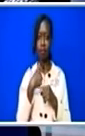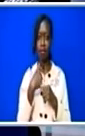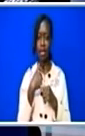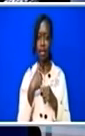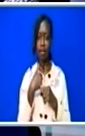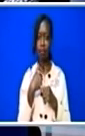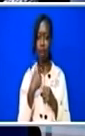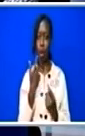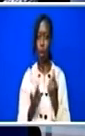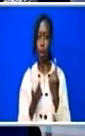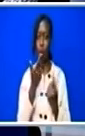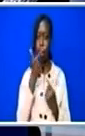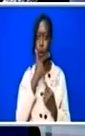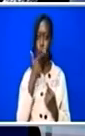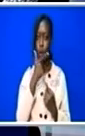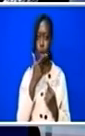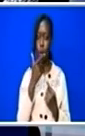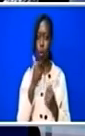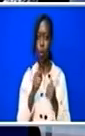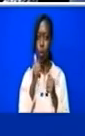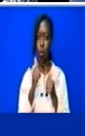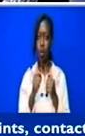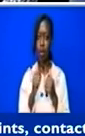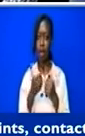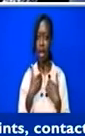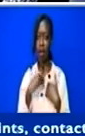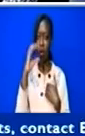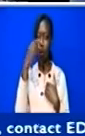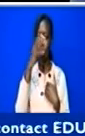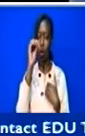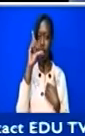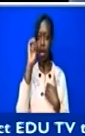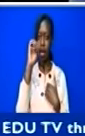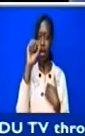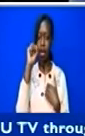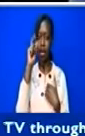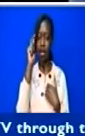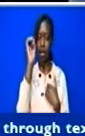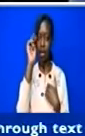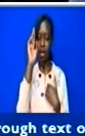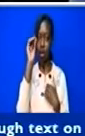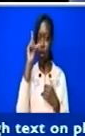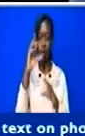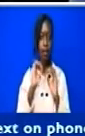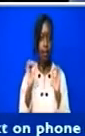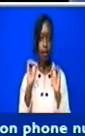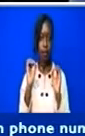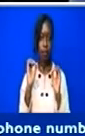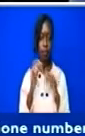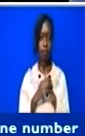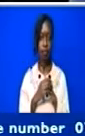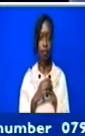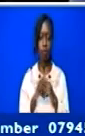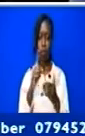oil, which is written cholesterol free. Yeah. Does it mean it's only that oil? What about fats? Well,